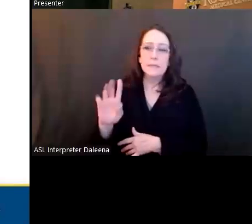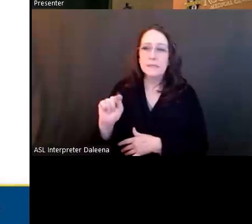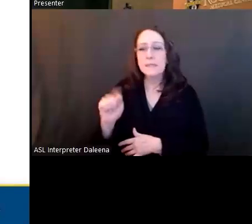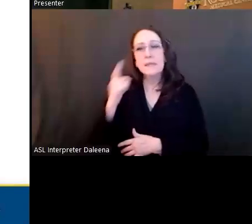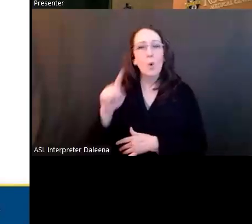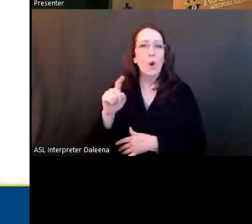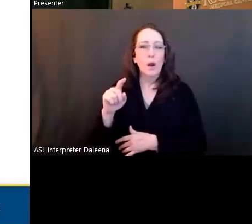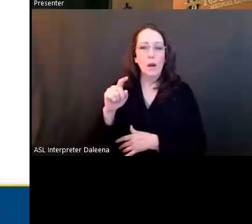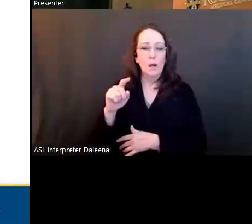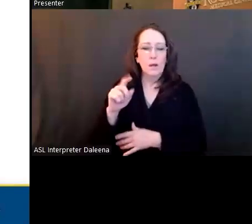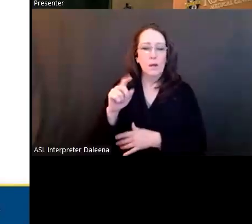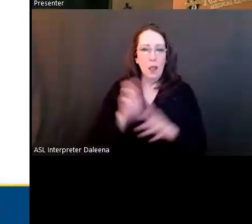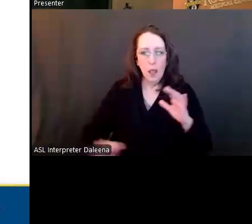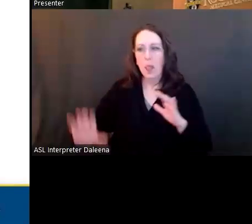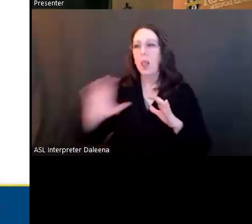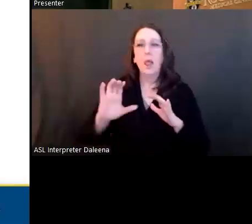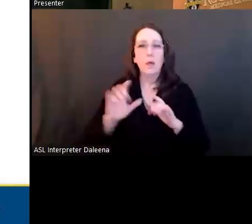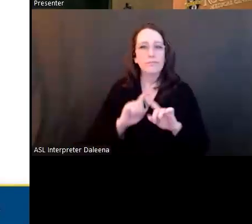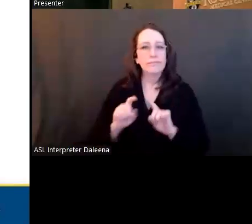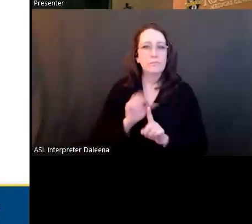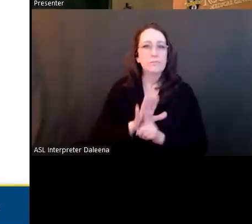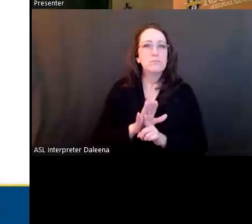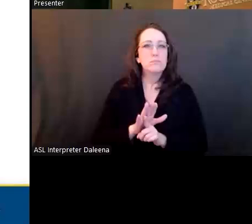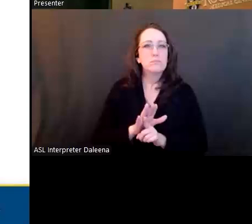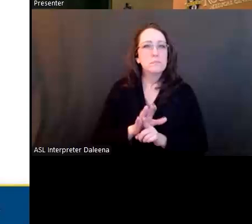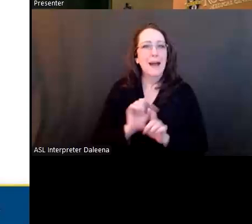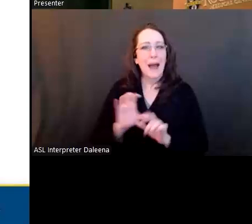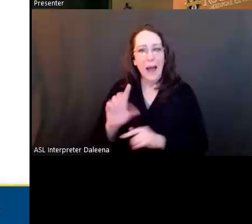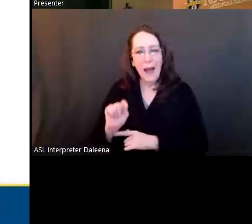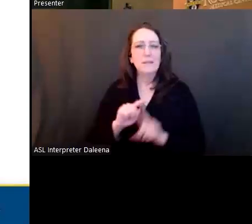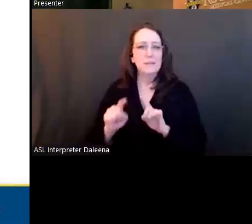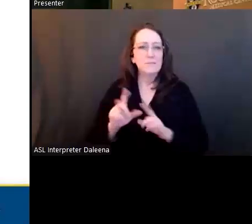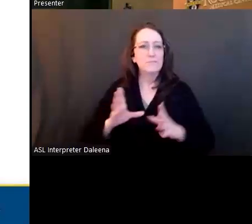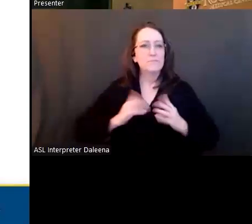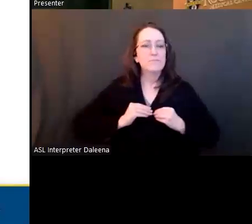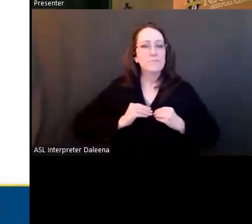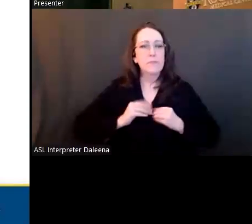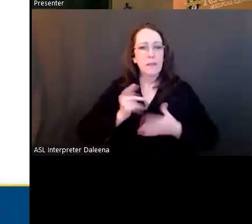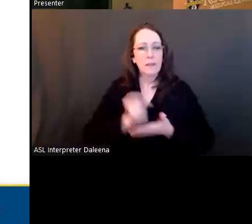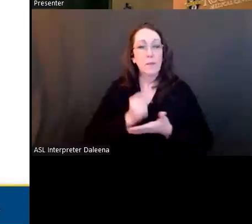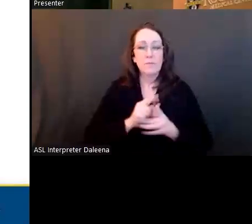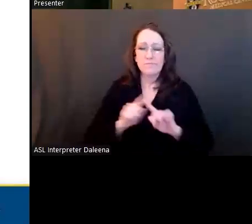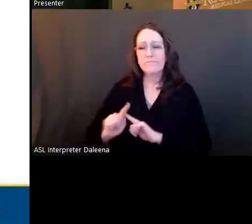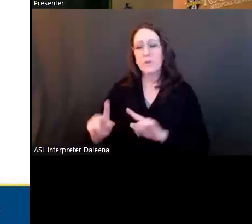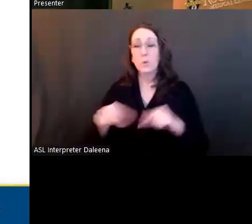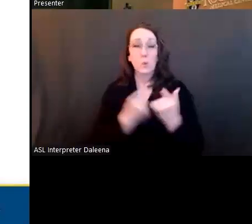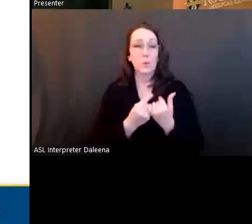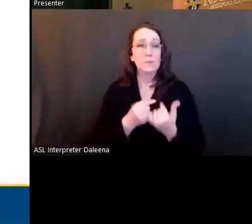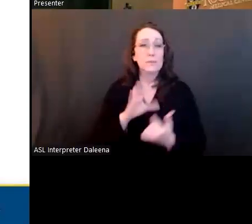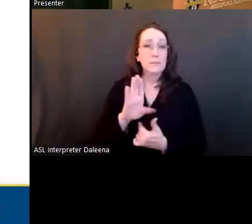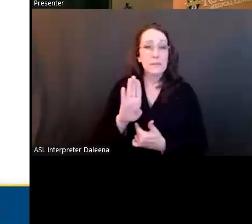exposure, and a different act, acceptance and commitment therapy. We have a number of groups: CBT,